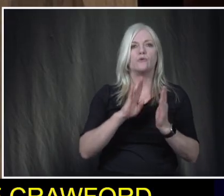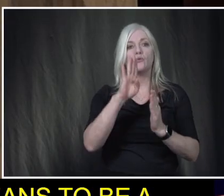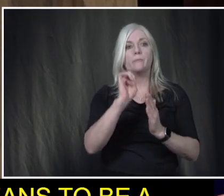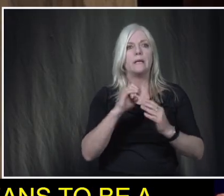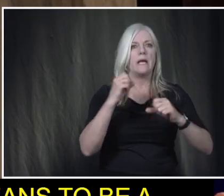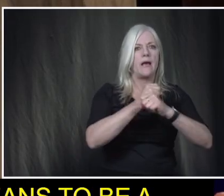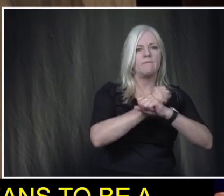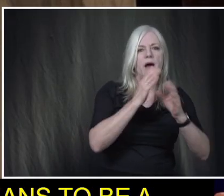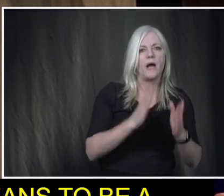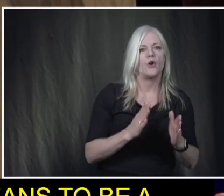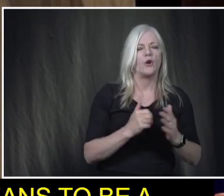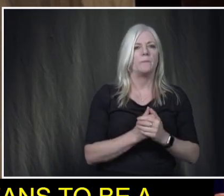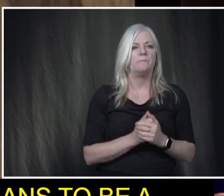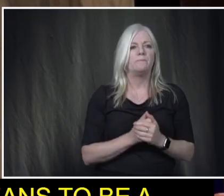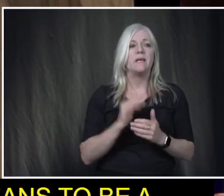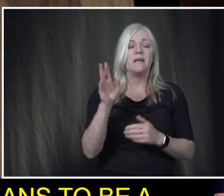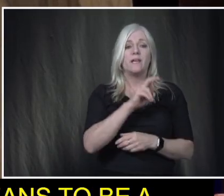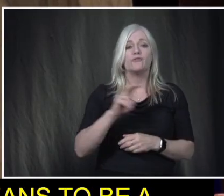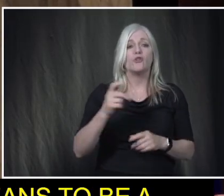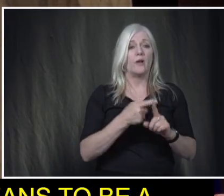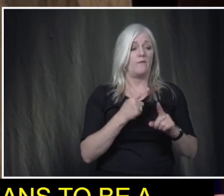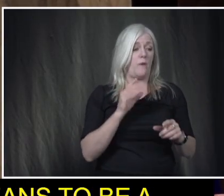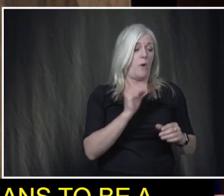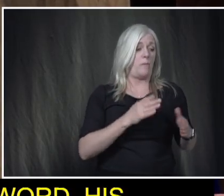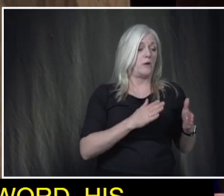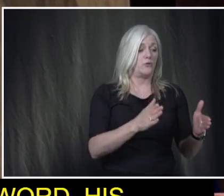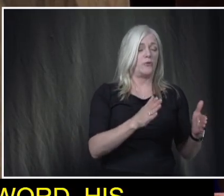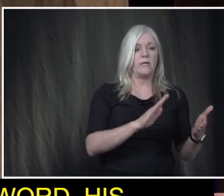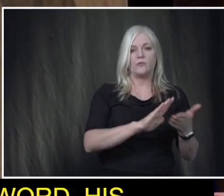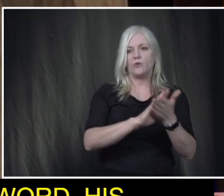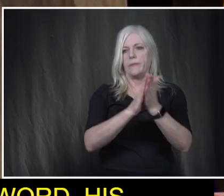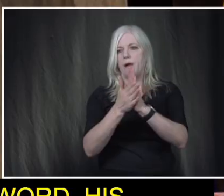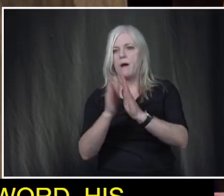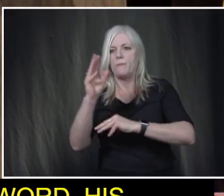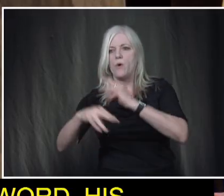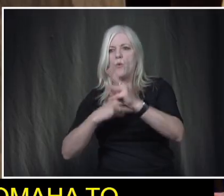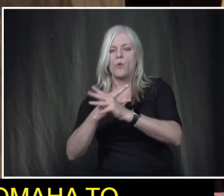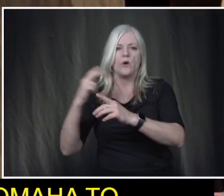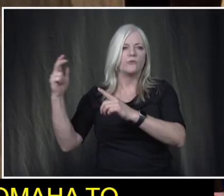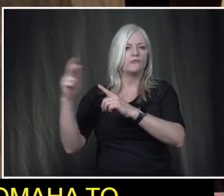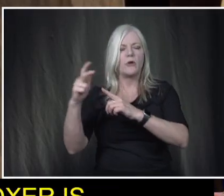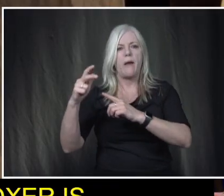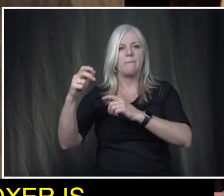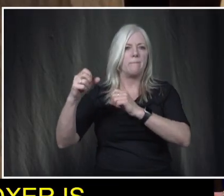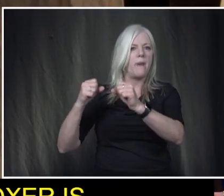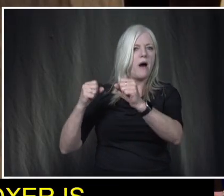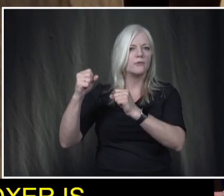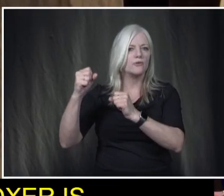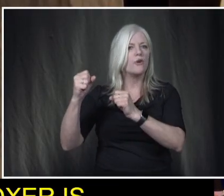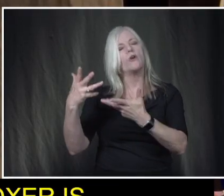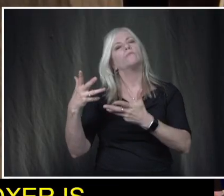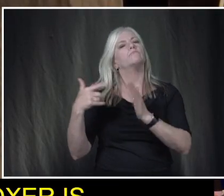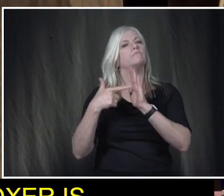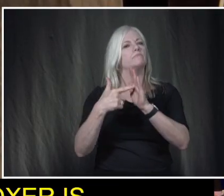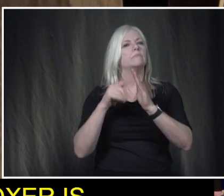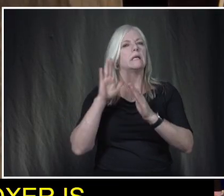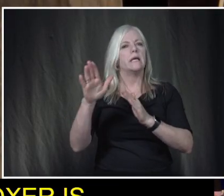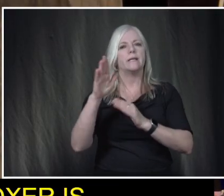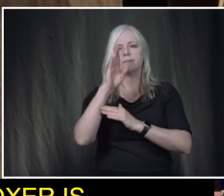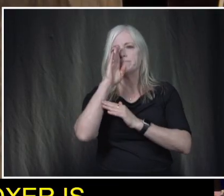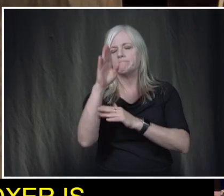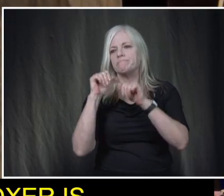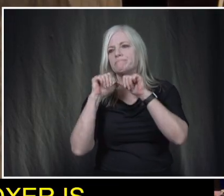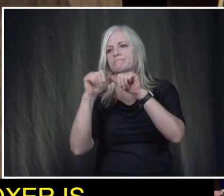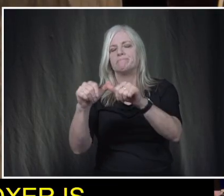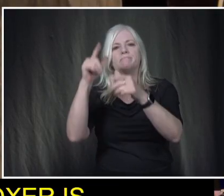word. His journey from the streets of Omaha to becoming a world champion boxer is testament to his unwavering